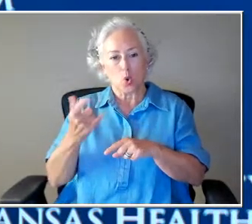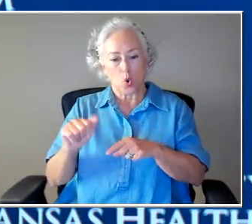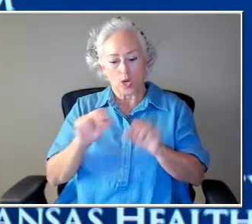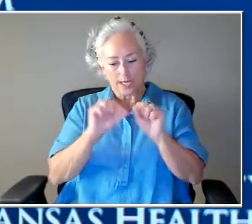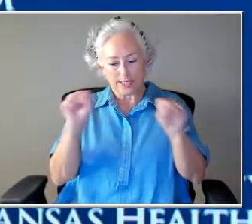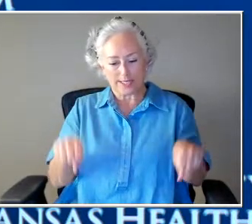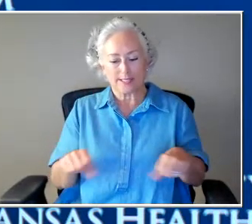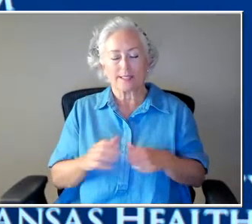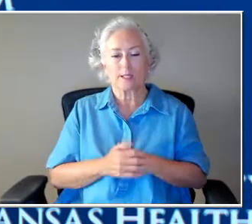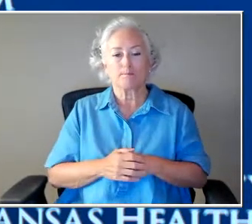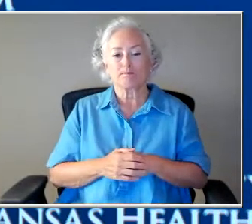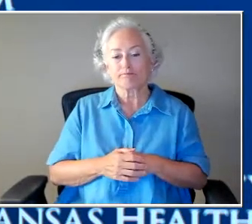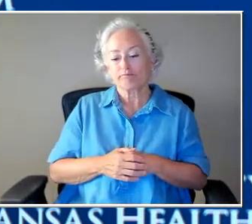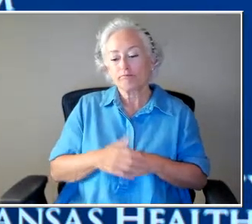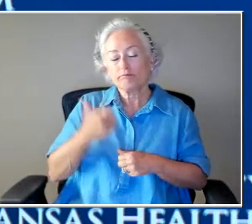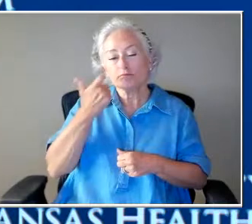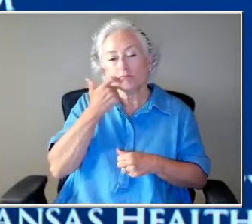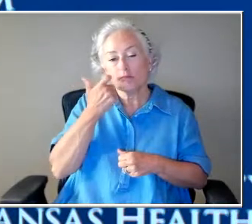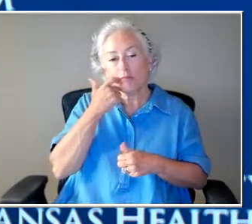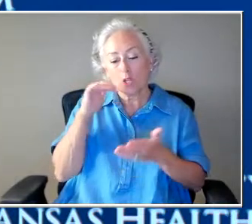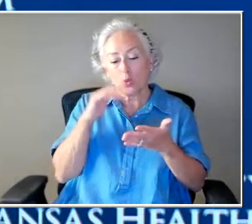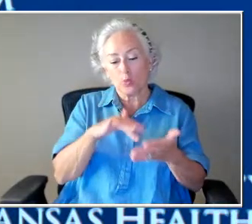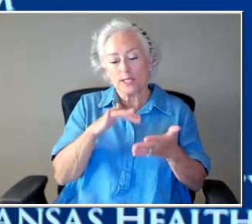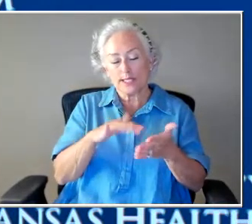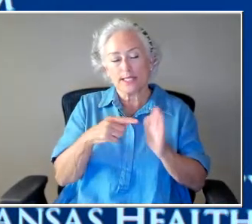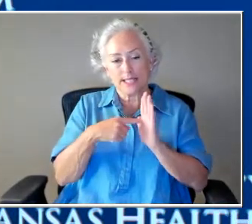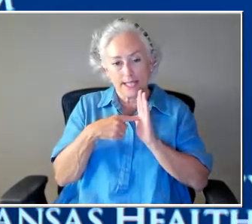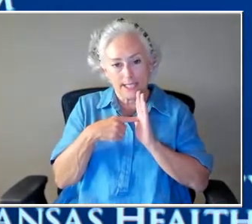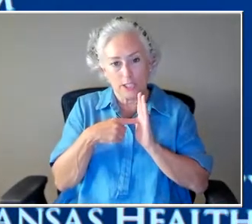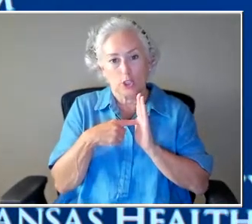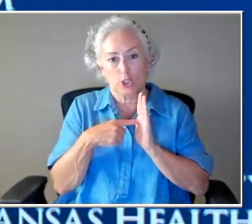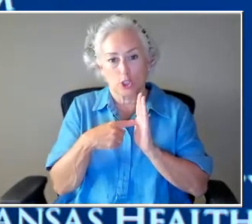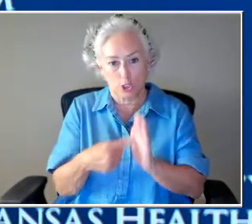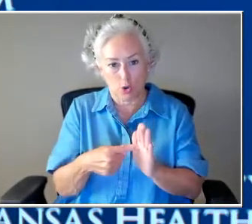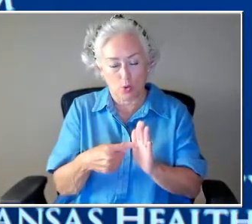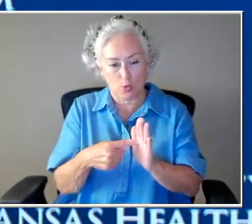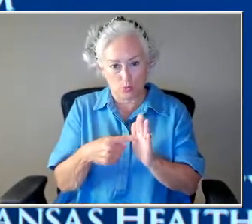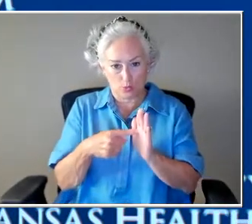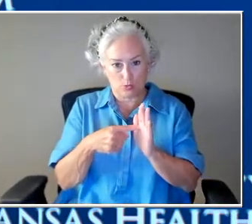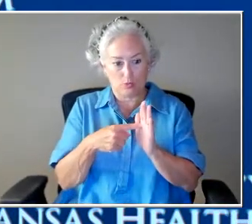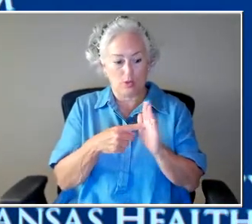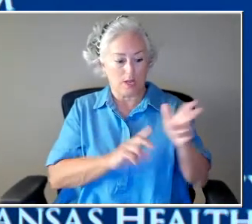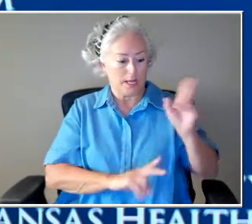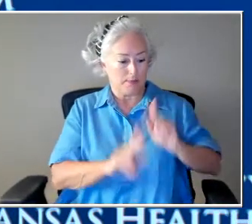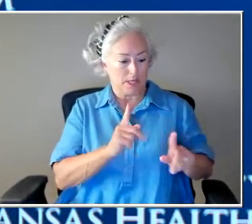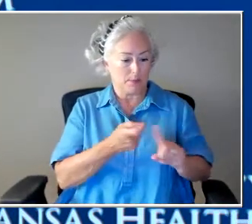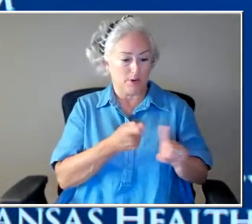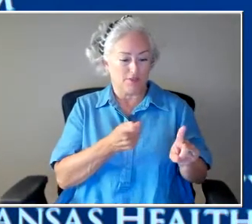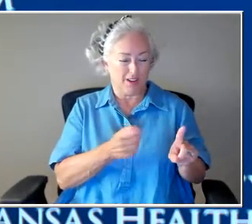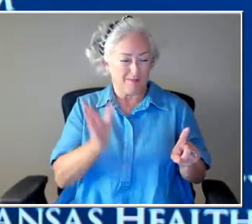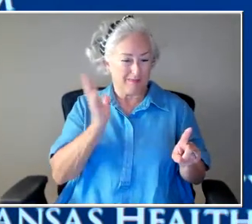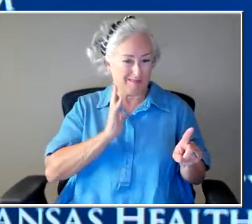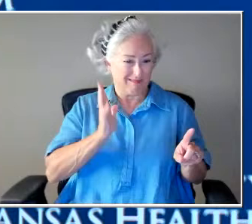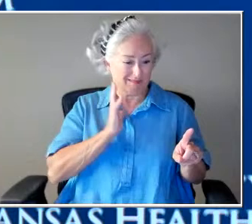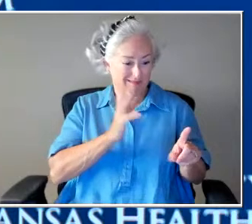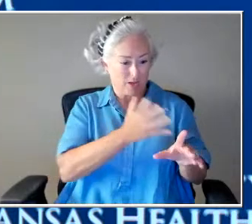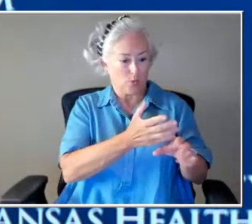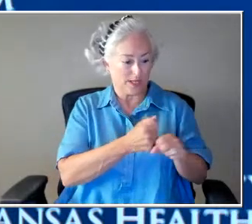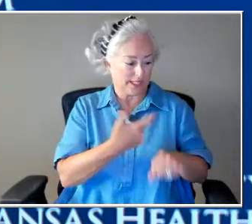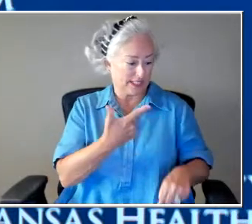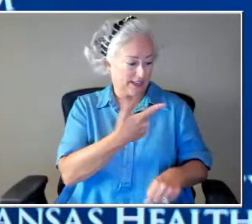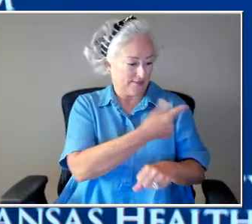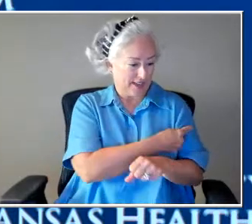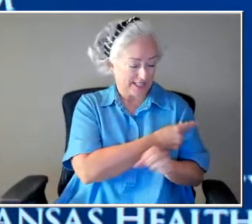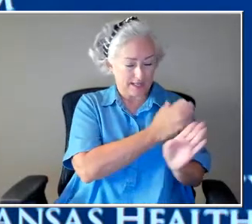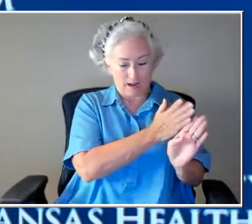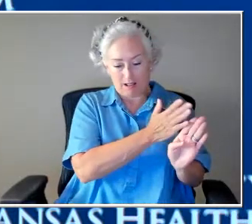out also early on in the pandemic when they compared people who got vaccinated versus people who did not and then got